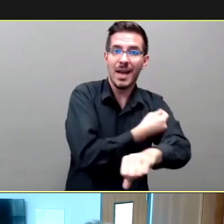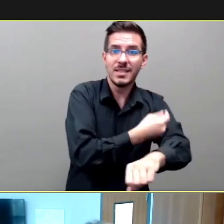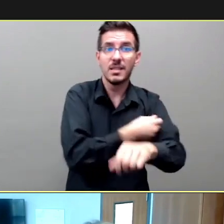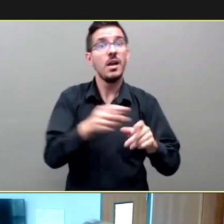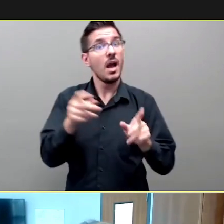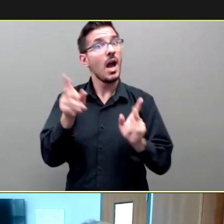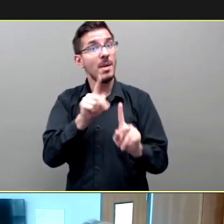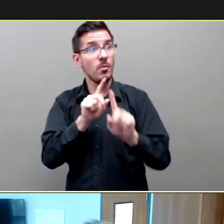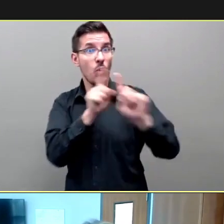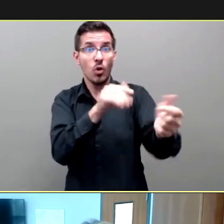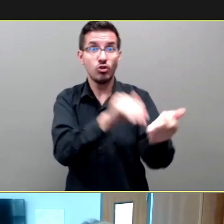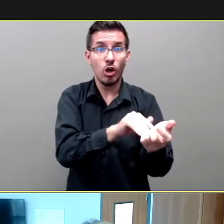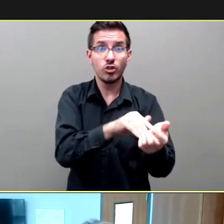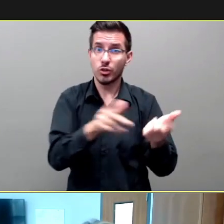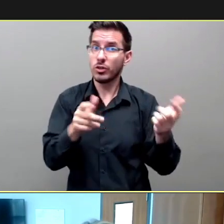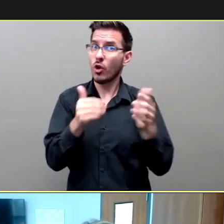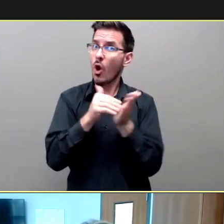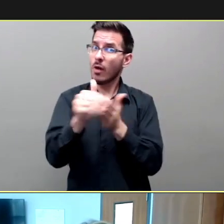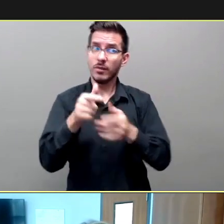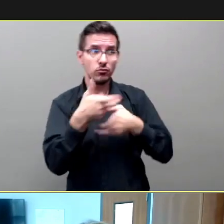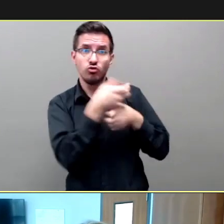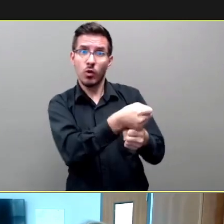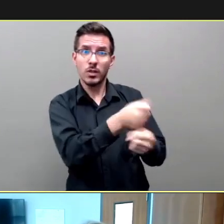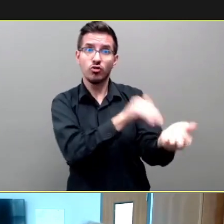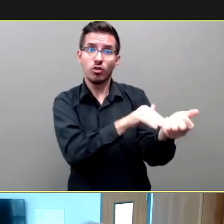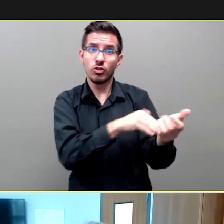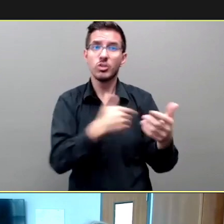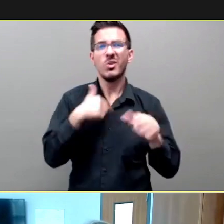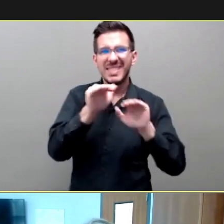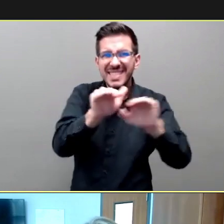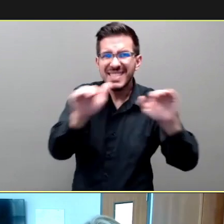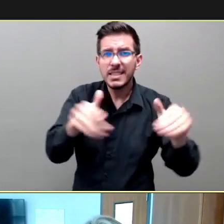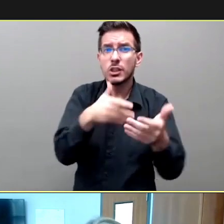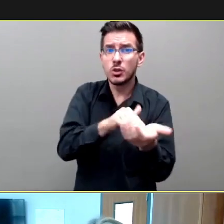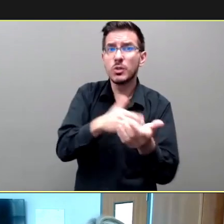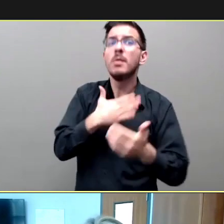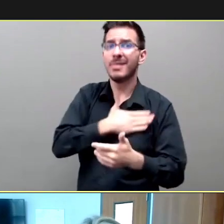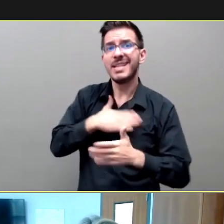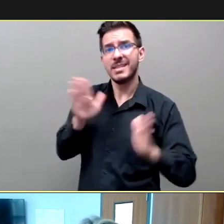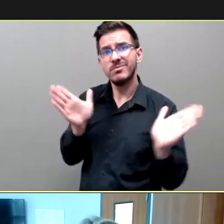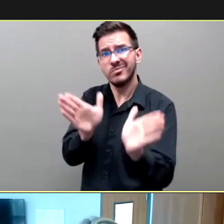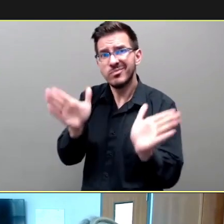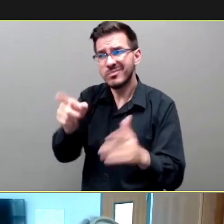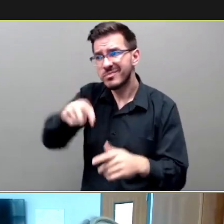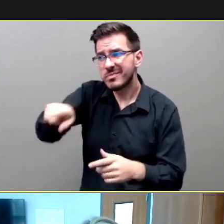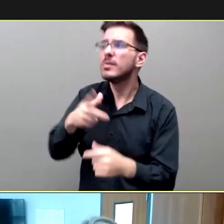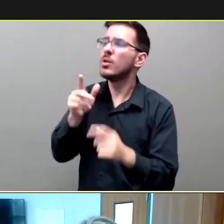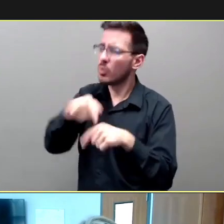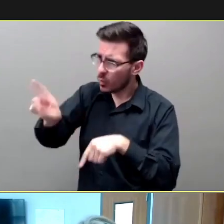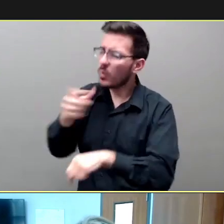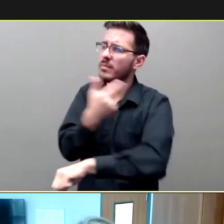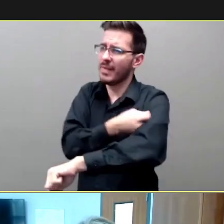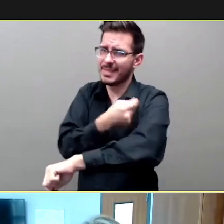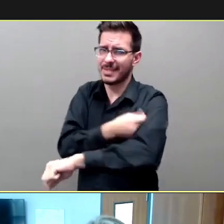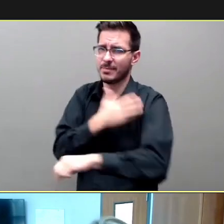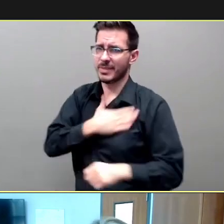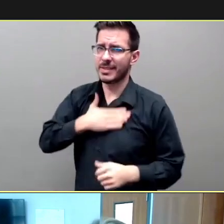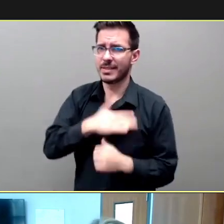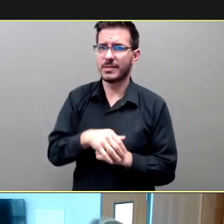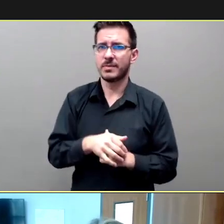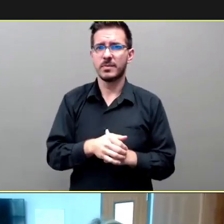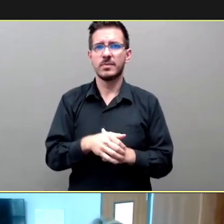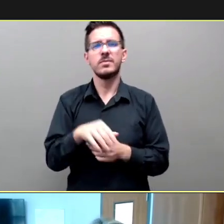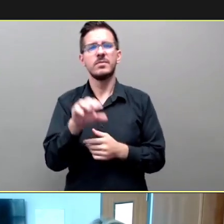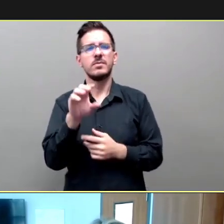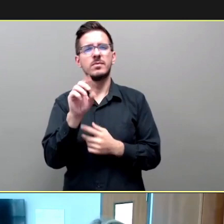providers a lot. So any providers out there, just keep on, encouraging people to get vaccinated. also, one last thing, and